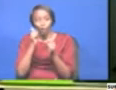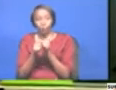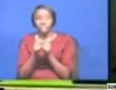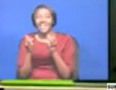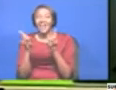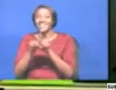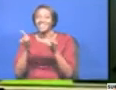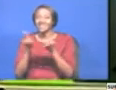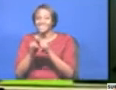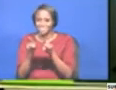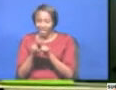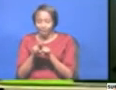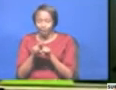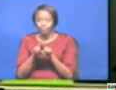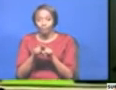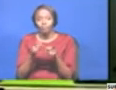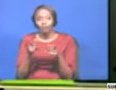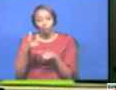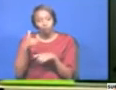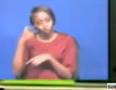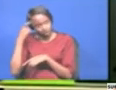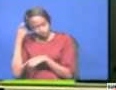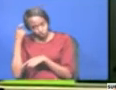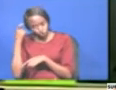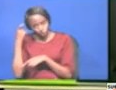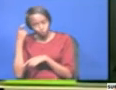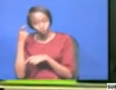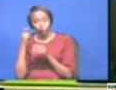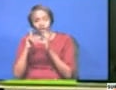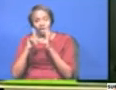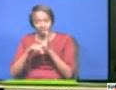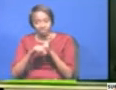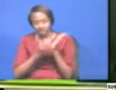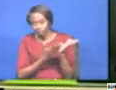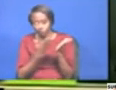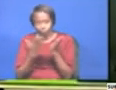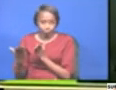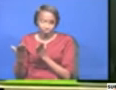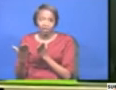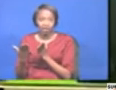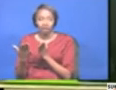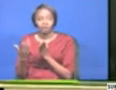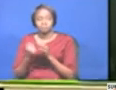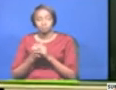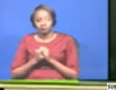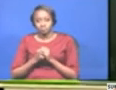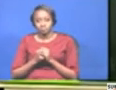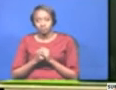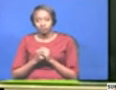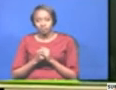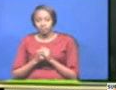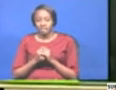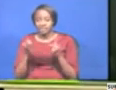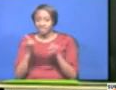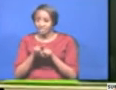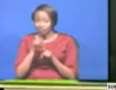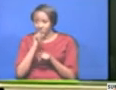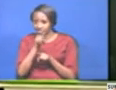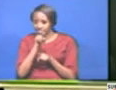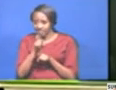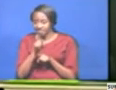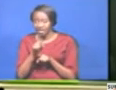that are also shared with the commission at our back end. And so these are the results. There are no